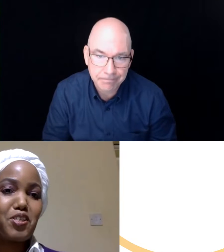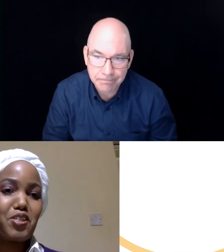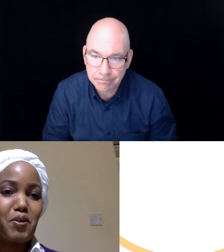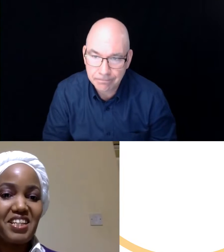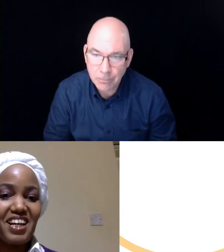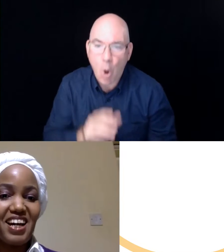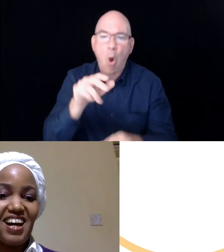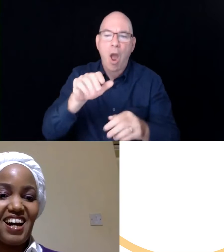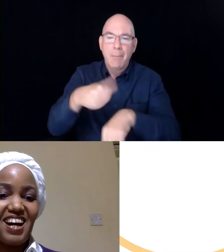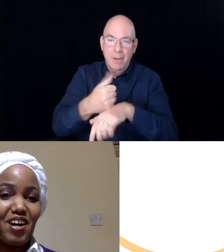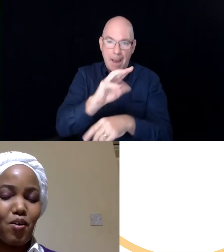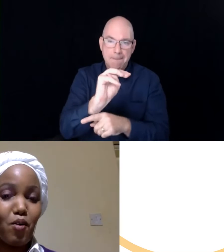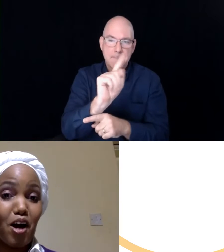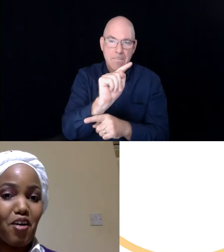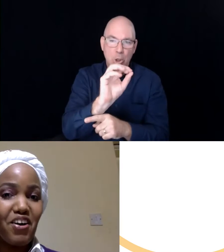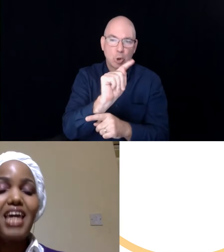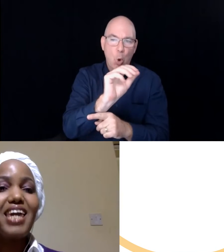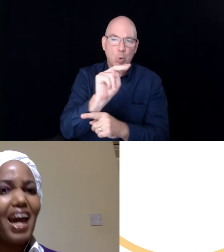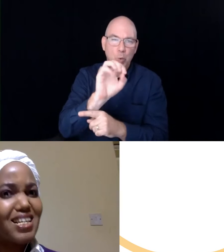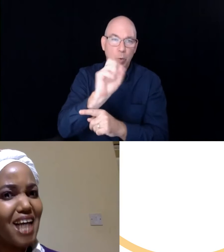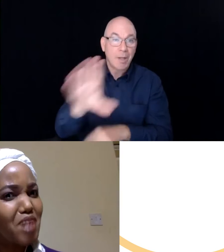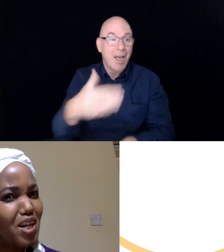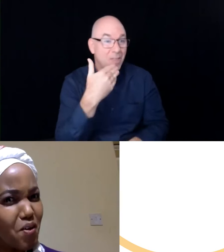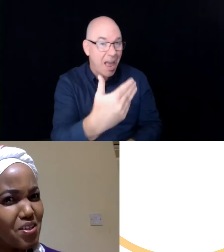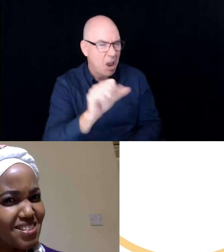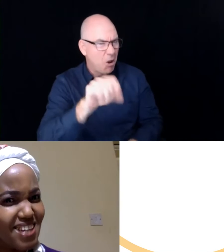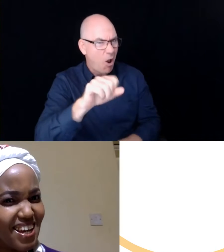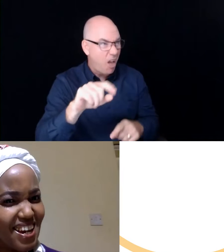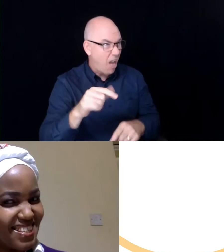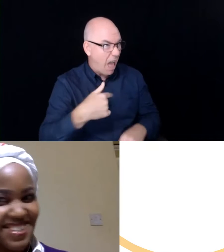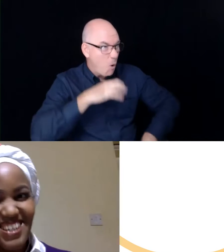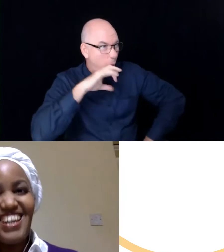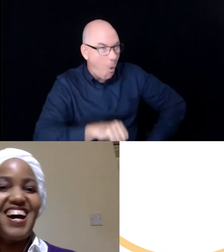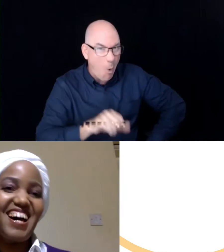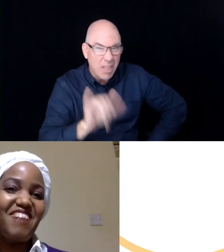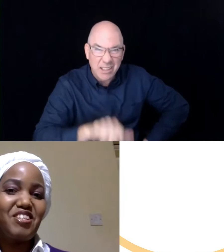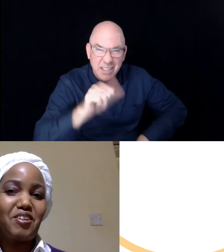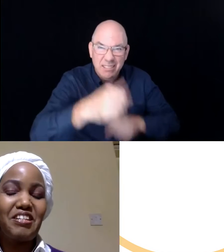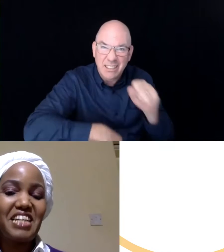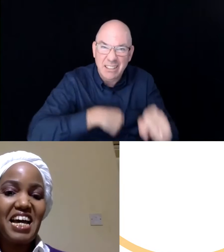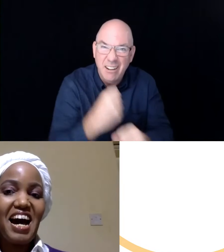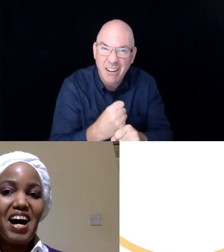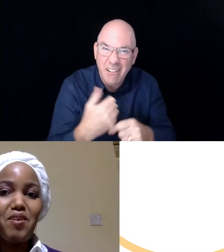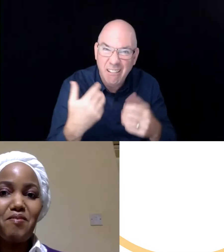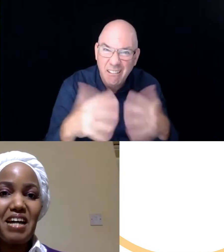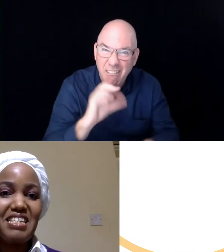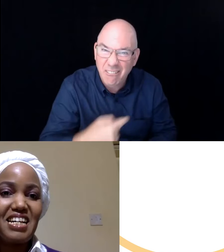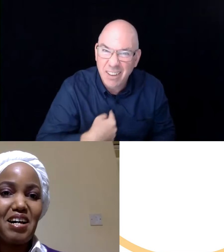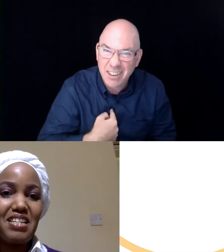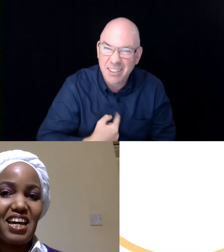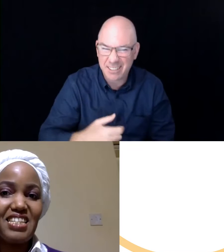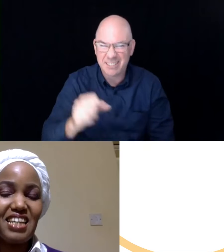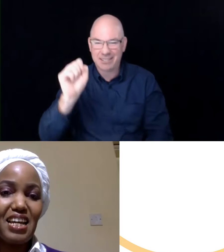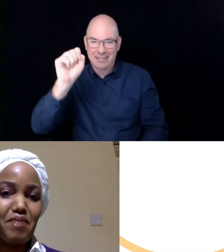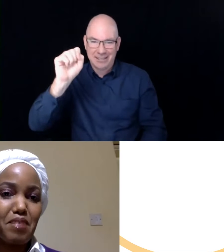Thank you so much, Anaya. Wow. Yes, I'm that old, 10 years. I am that old.